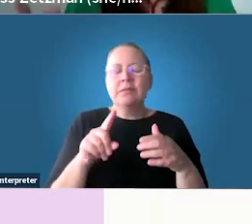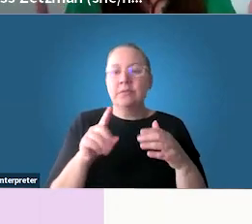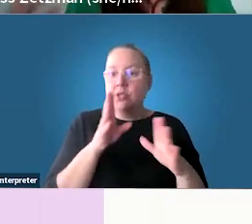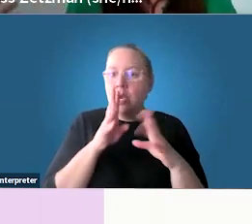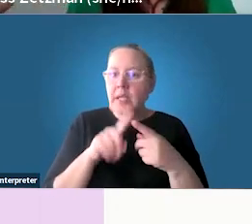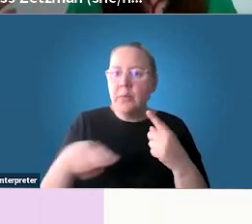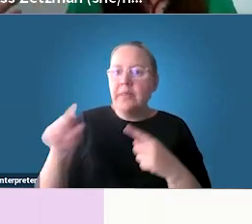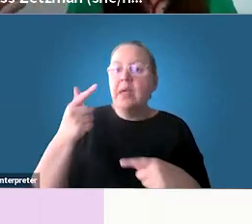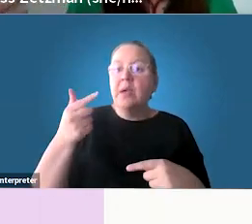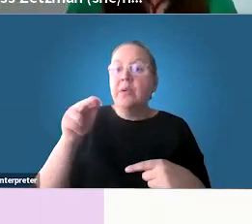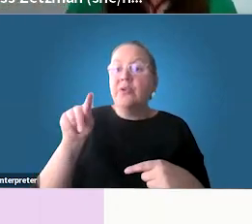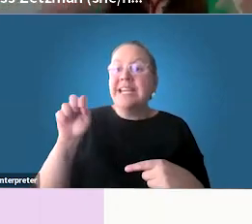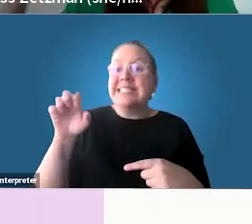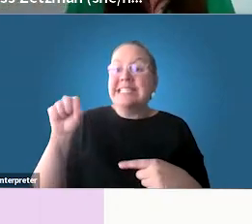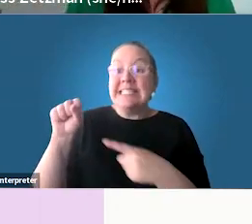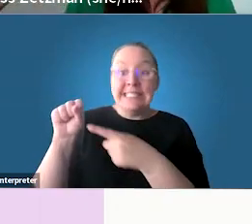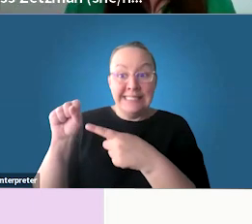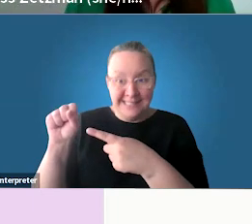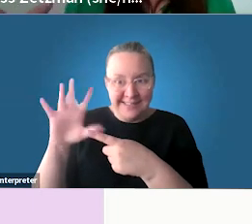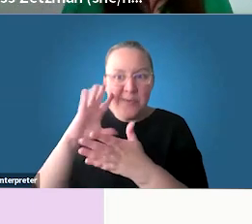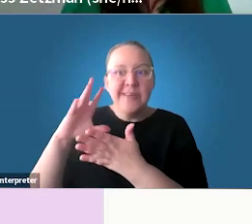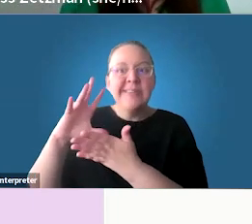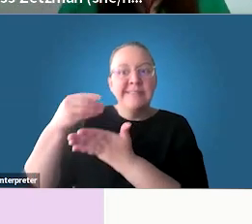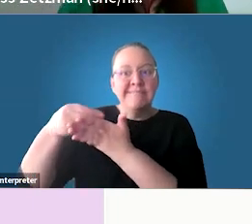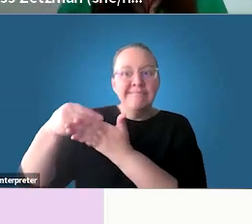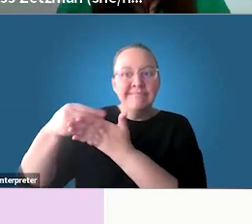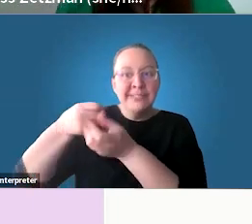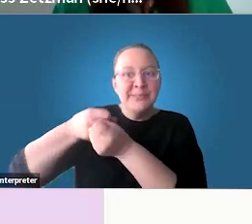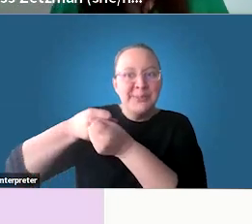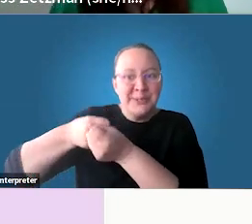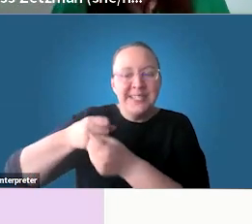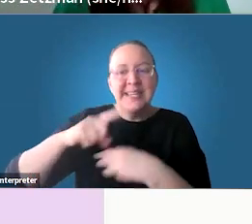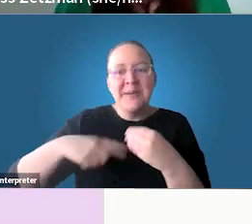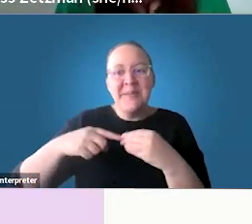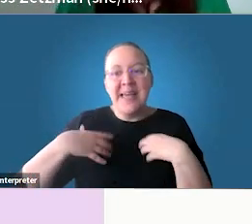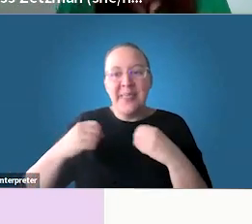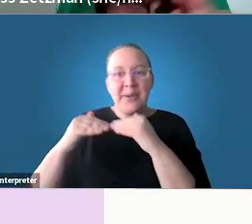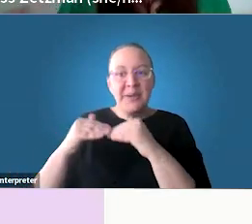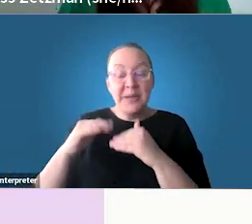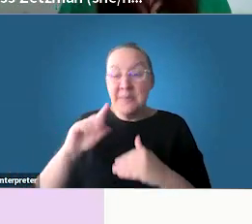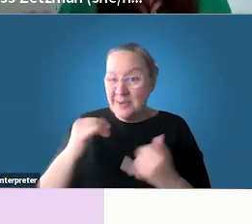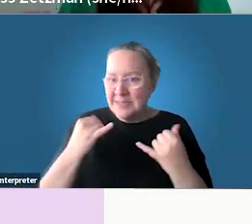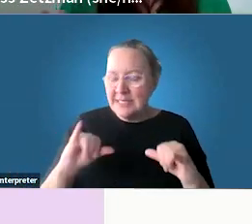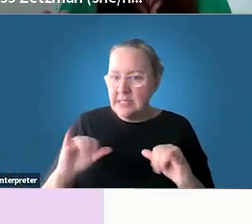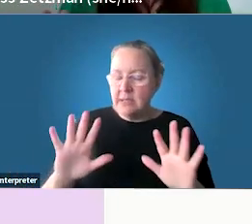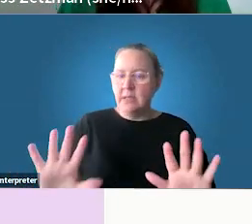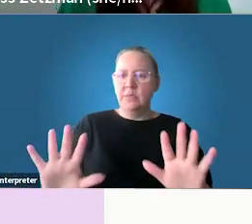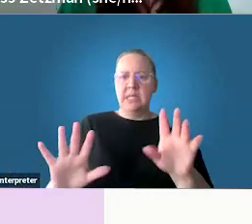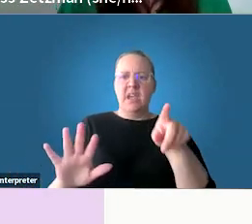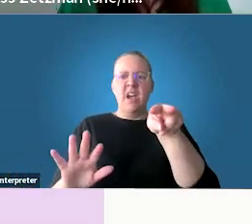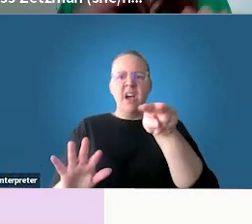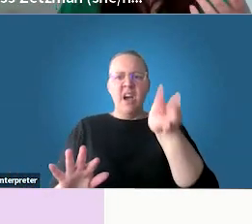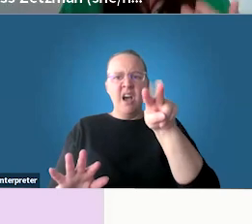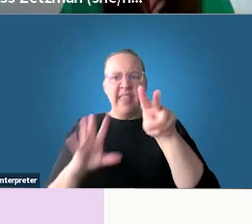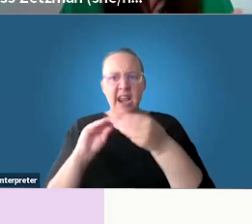were grantees of the Robert Wood Johnson Foundation, whose mission centers around health equity. But it was illuminating for us as